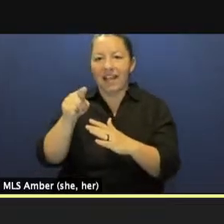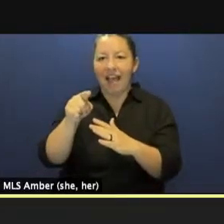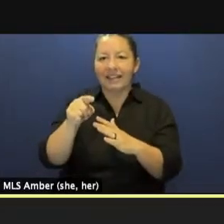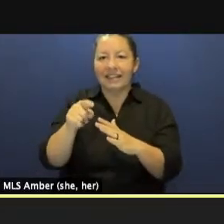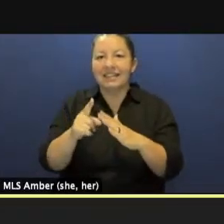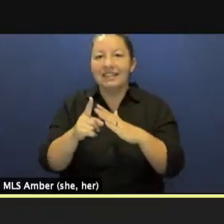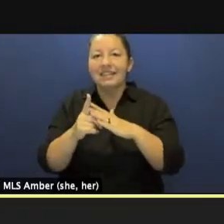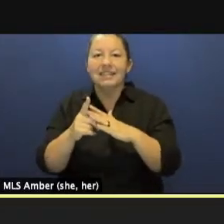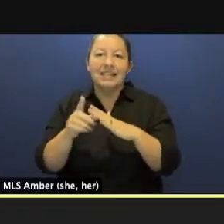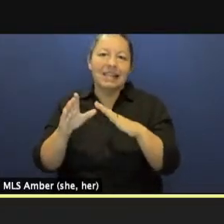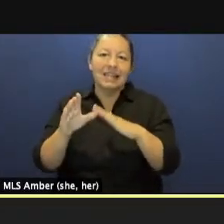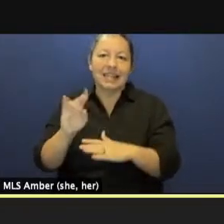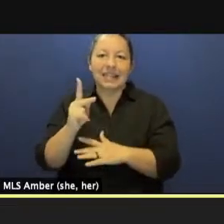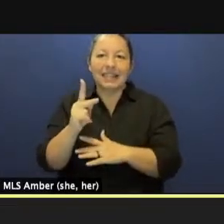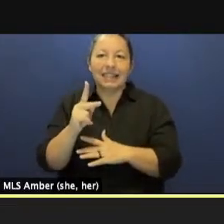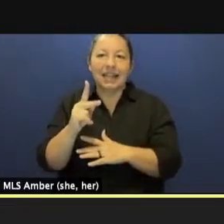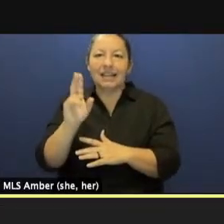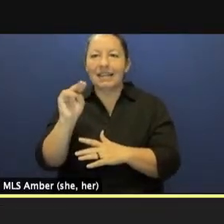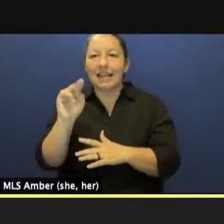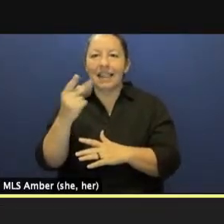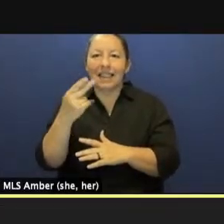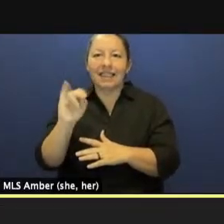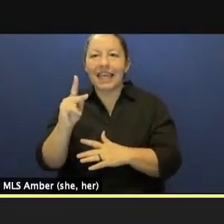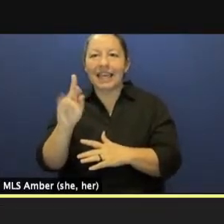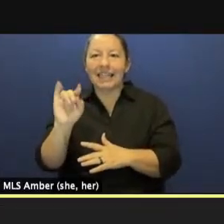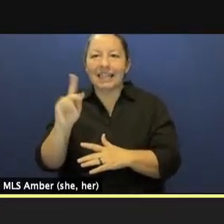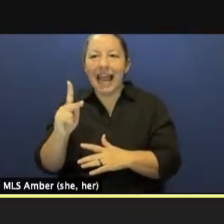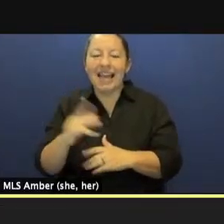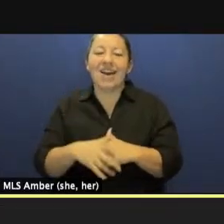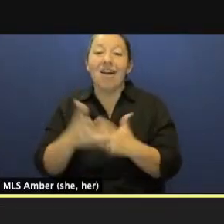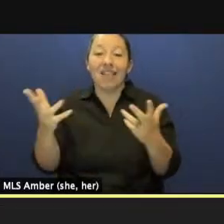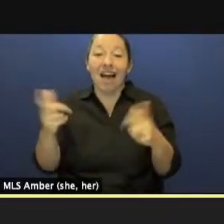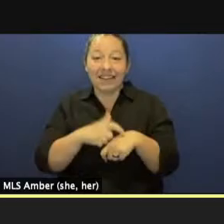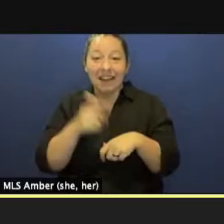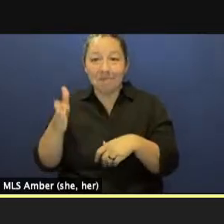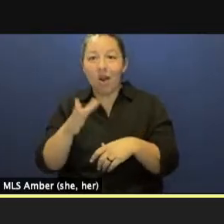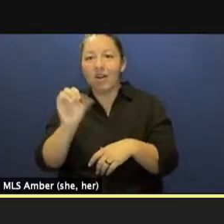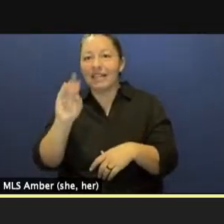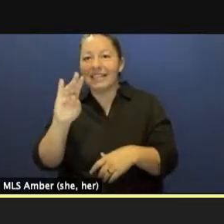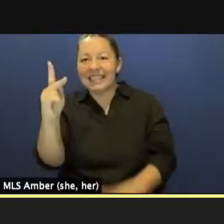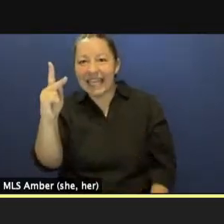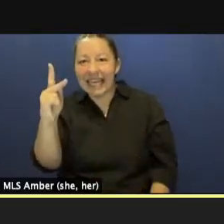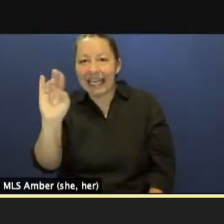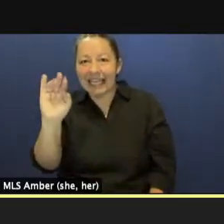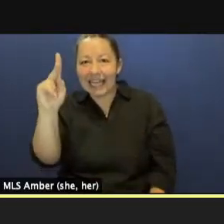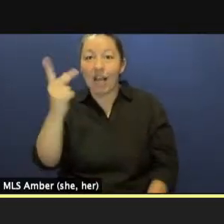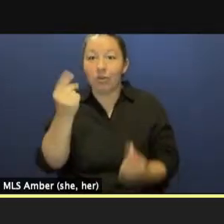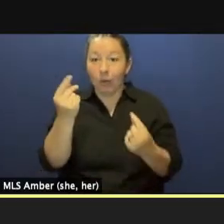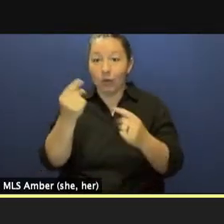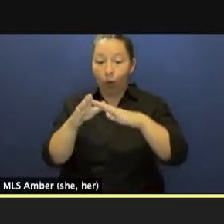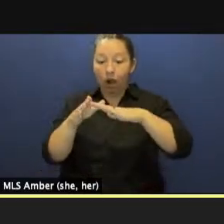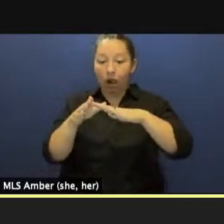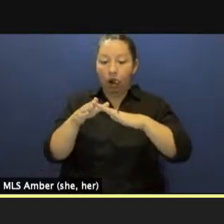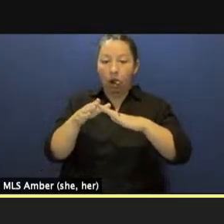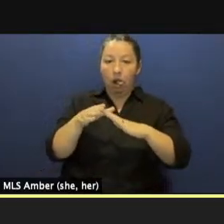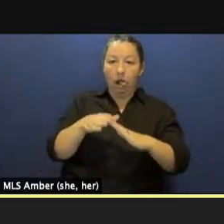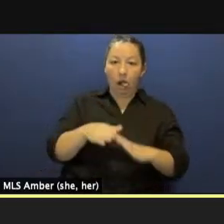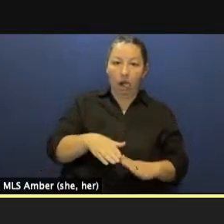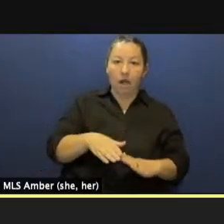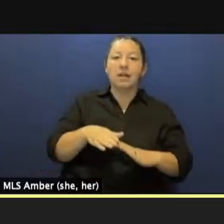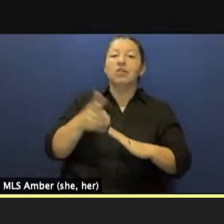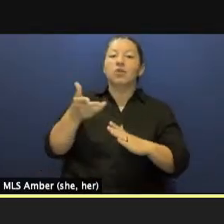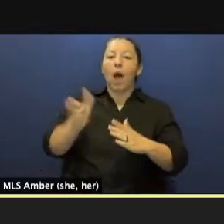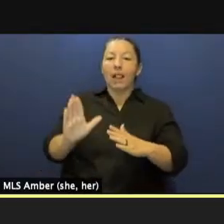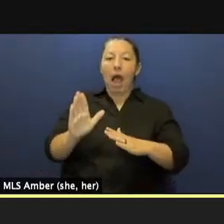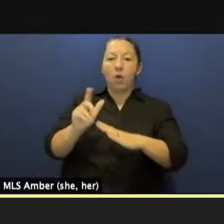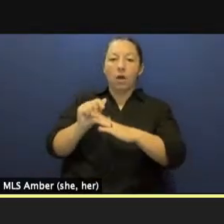time down there and have forced ourselves to sink and then have pulled ourselves back out, which is quite remarkable for the